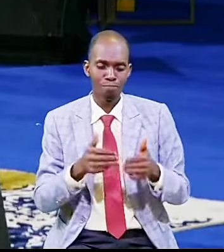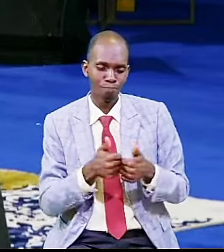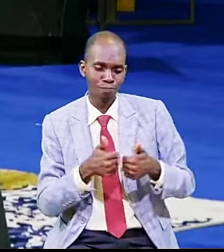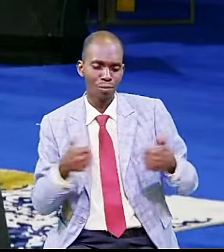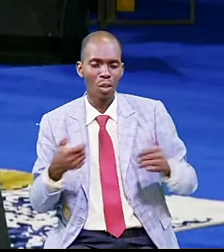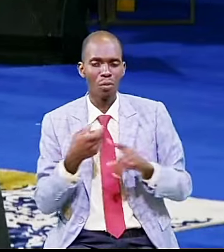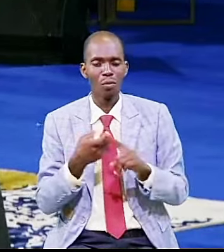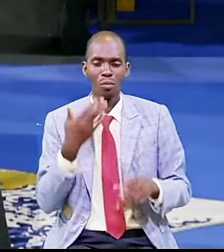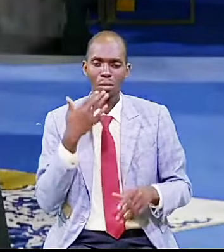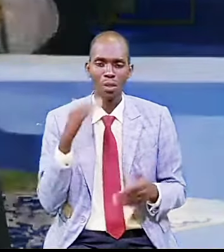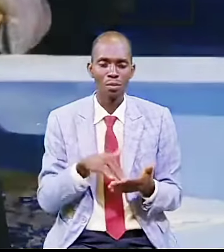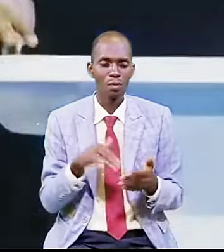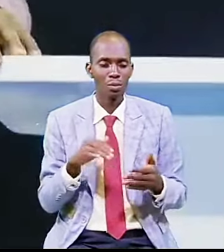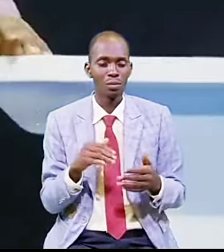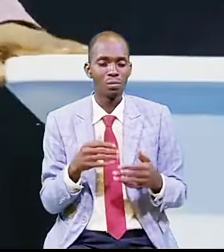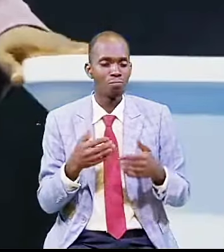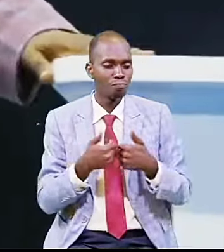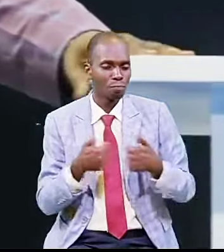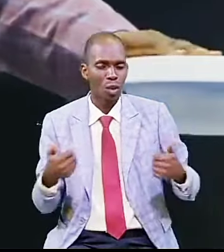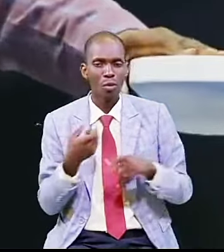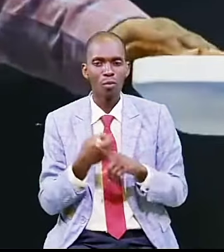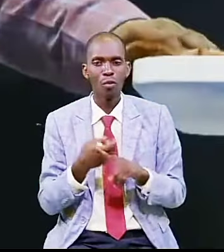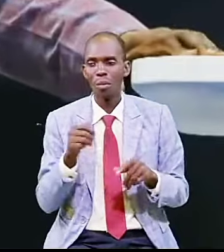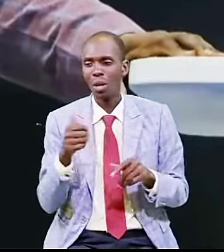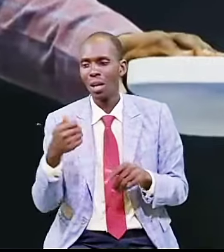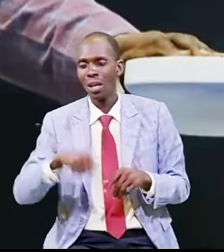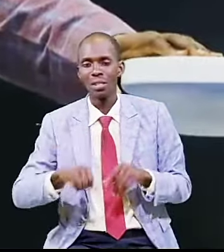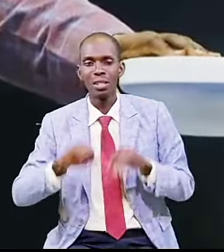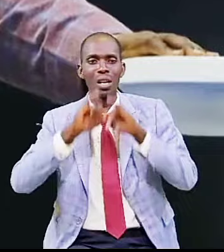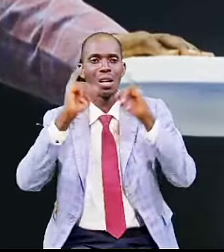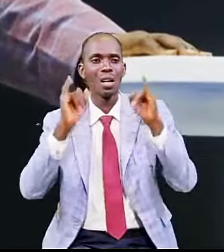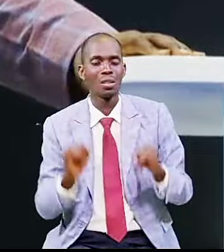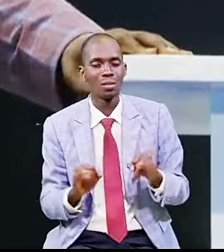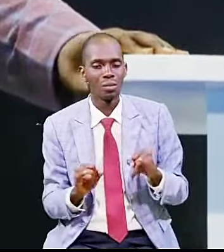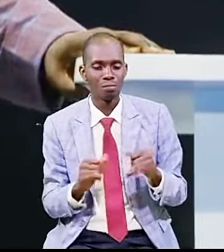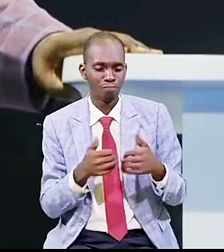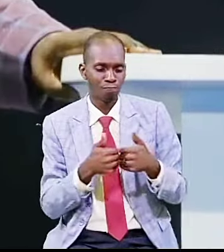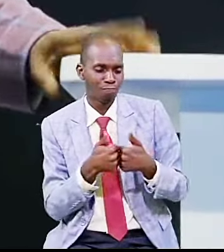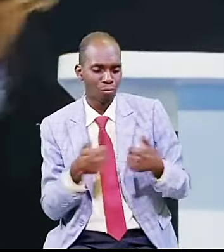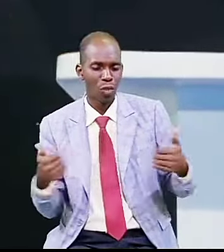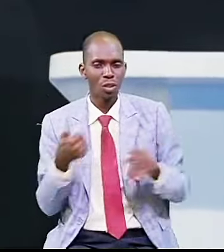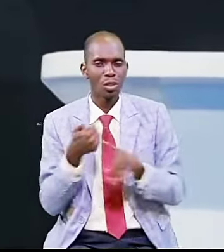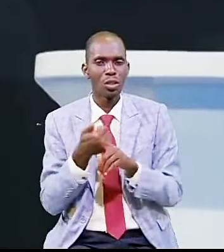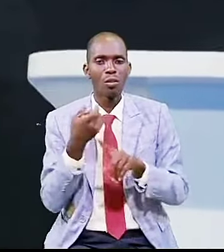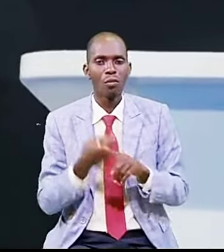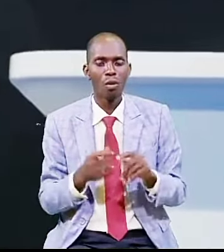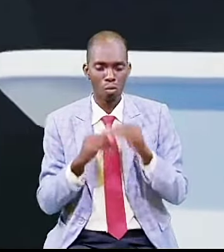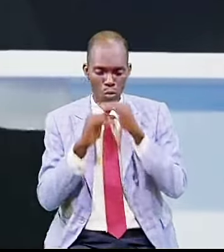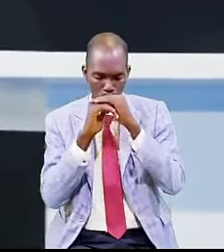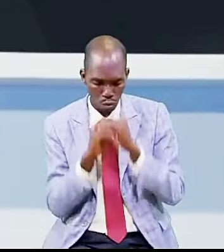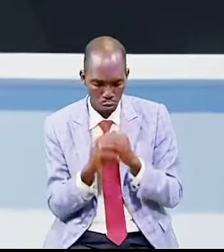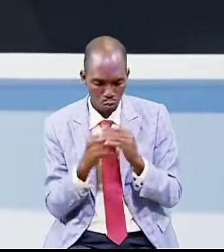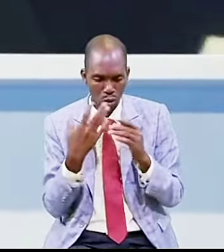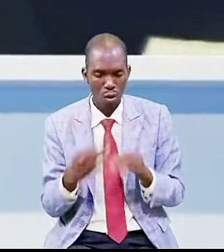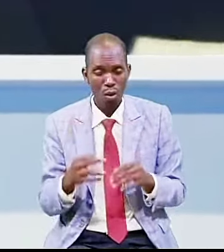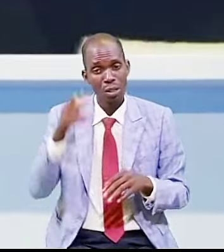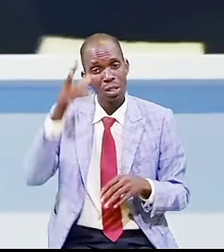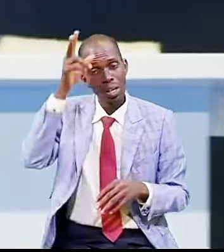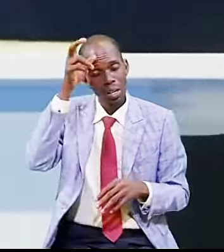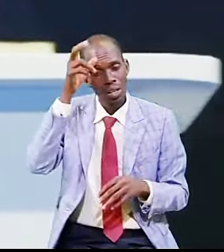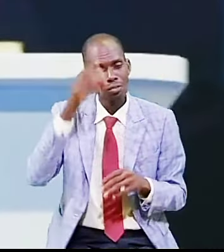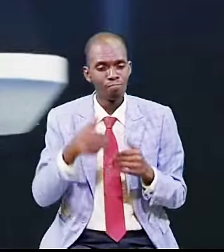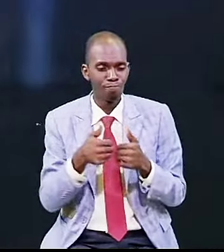idolatry, anything near the worship of Satan, anything near all those